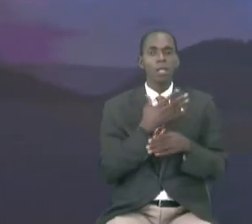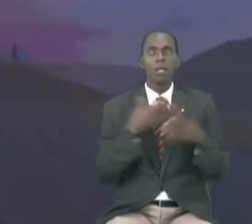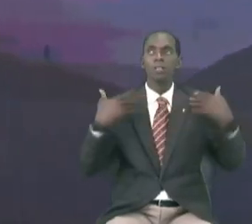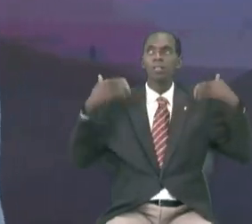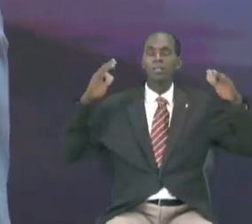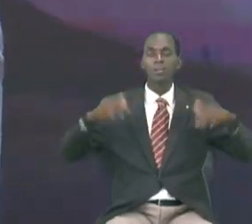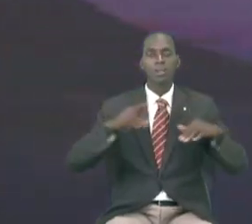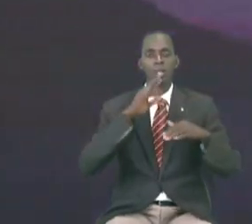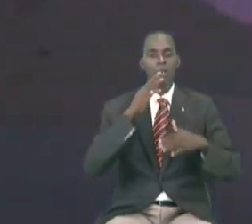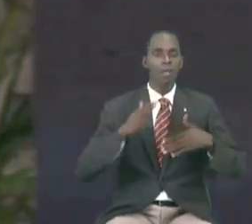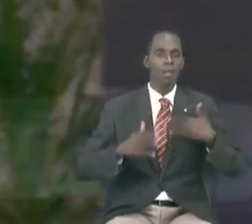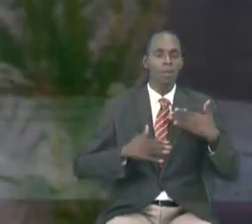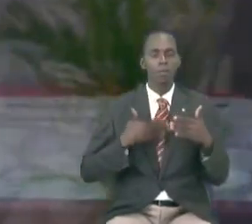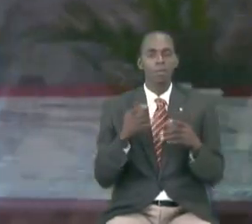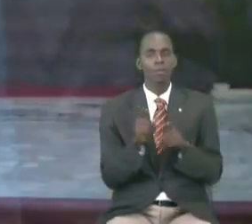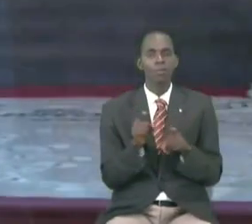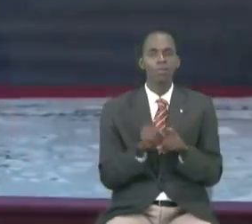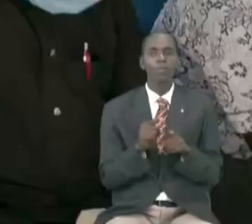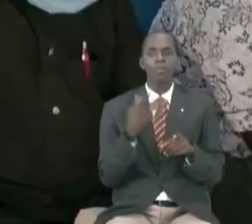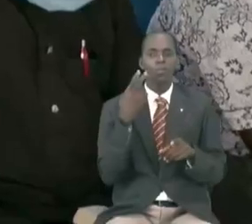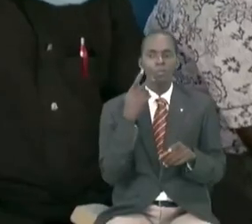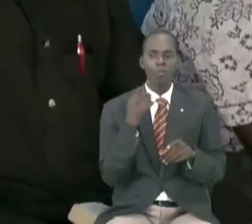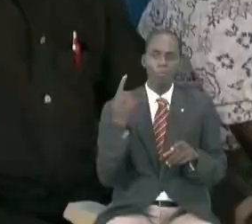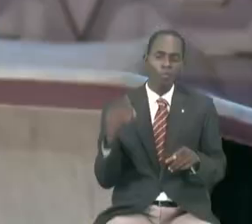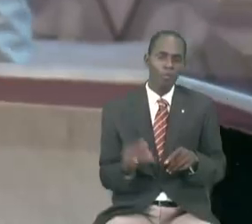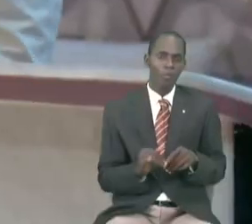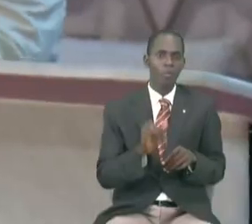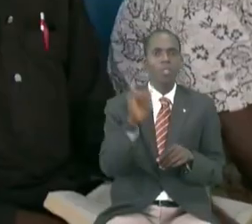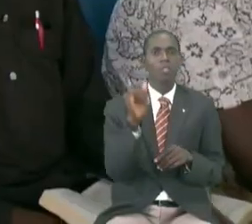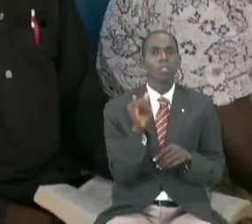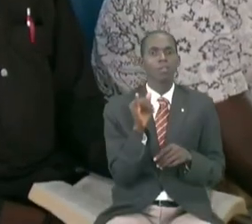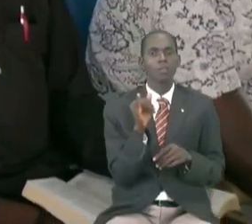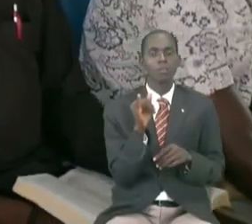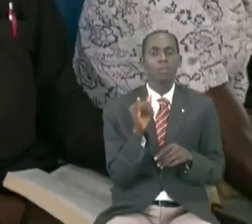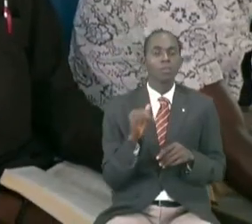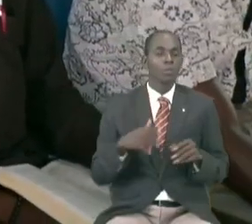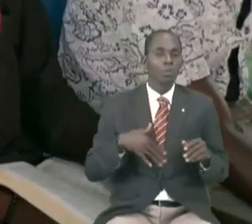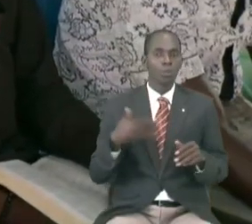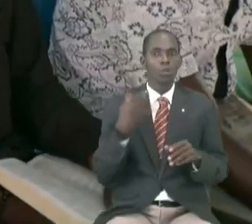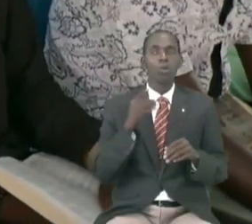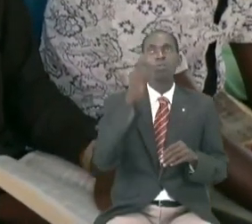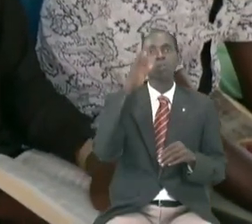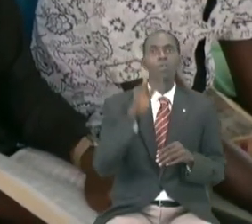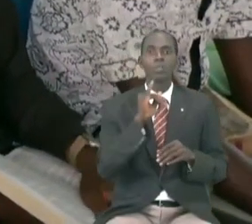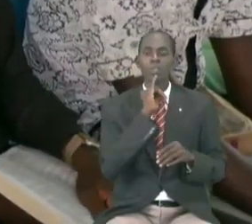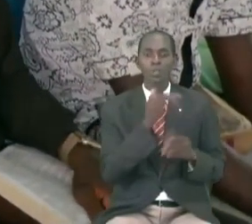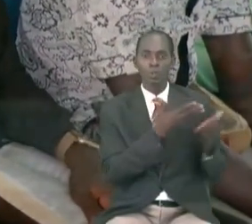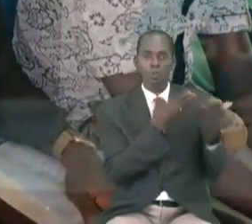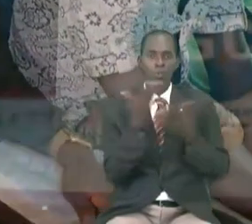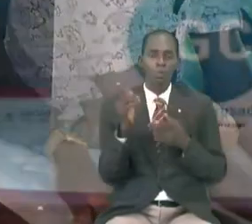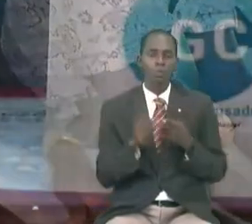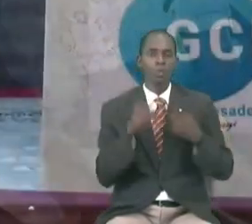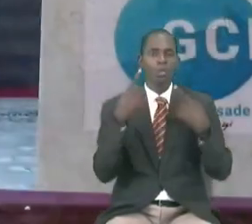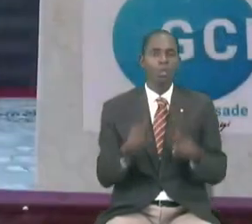your will as well will be fulfilled in Jesus' name. Bring your heart near to the heart of God,